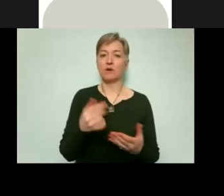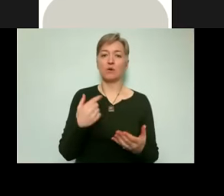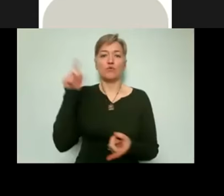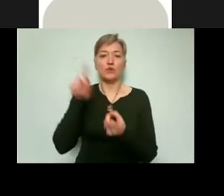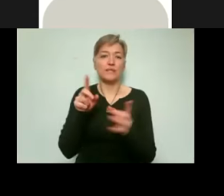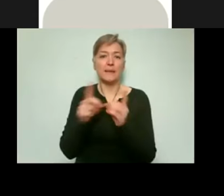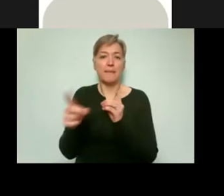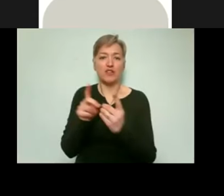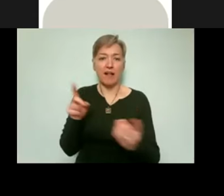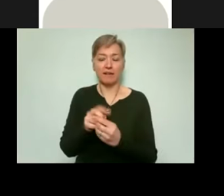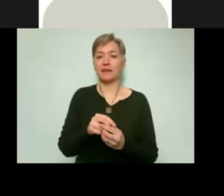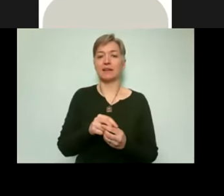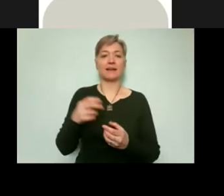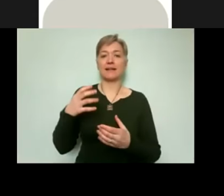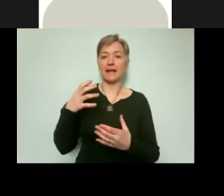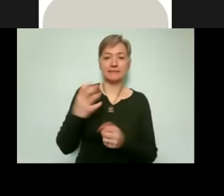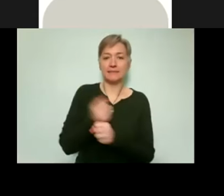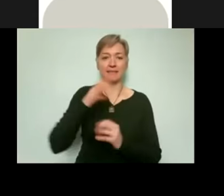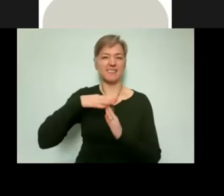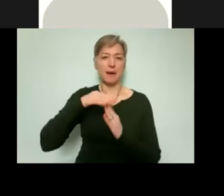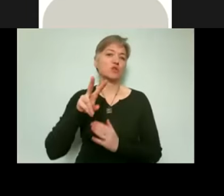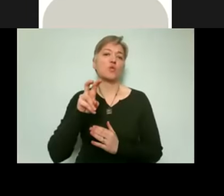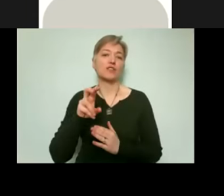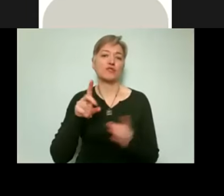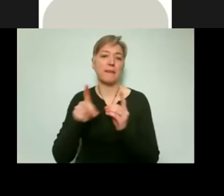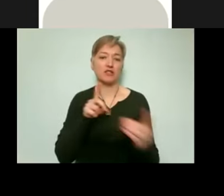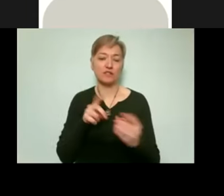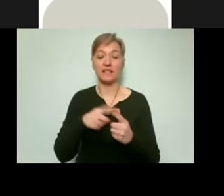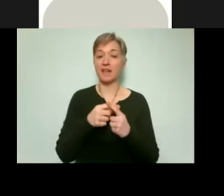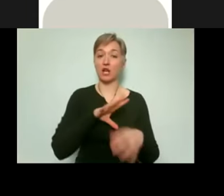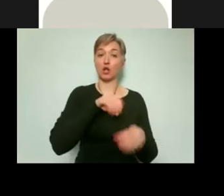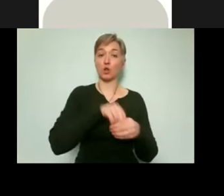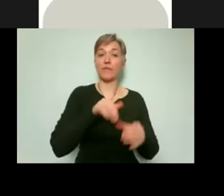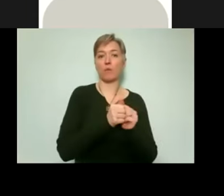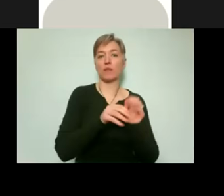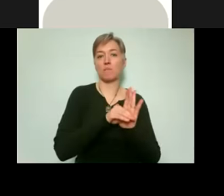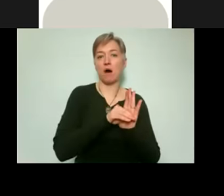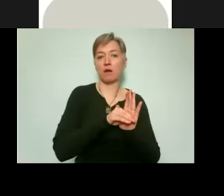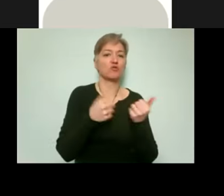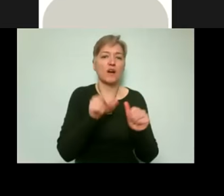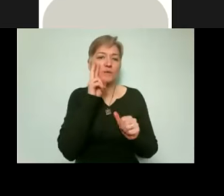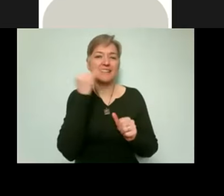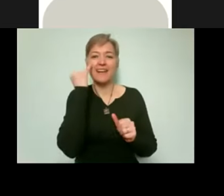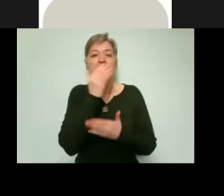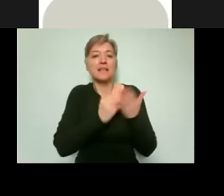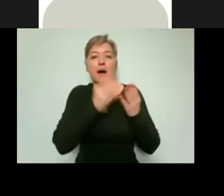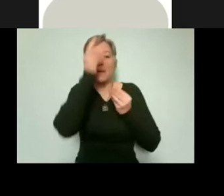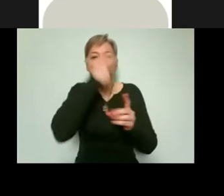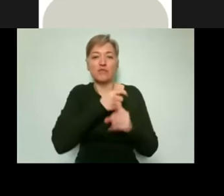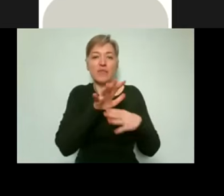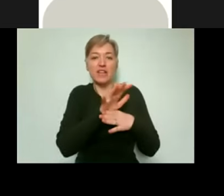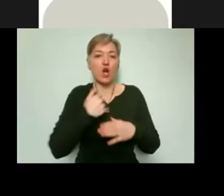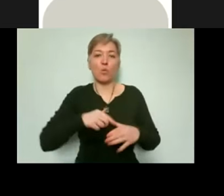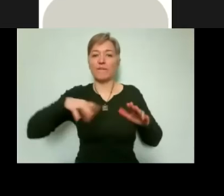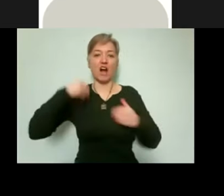don't know, the top 200 dimensions. And then let's just include those in a model as well to see if there might be some information in the video that we haven't thought